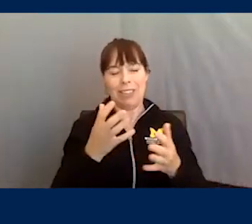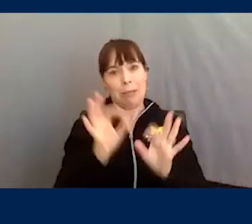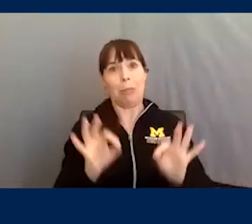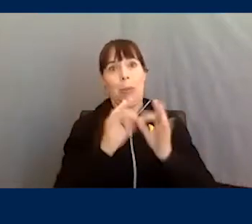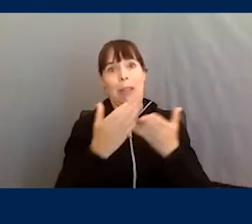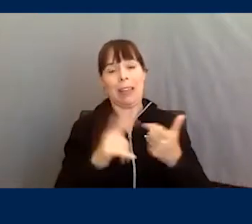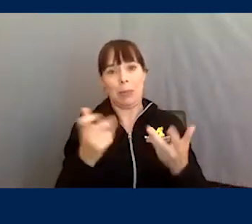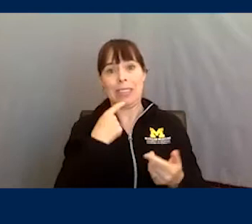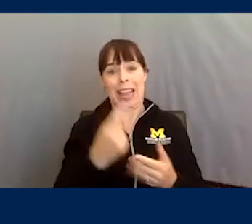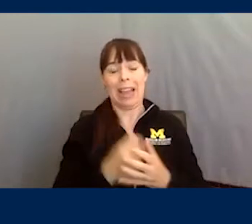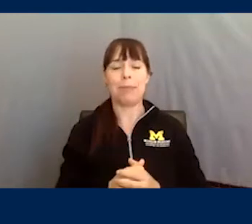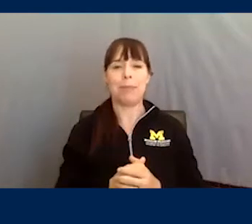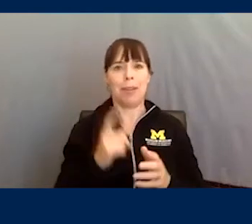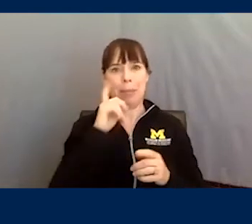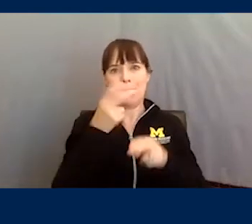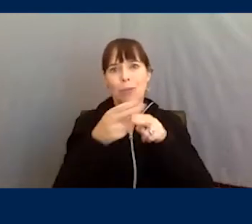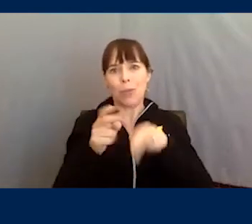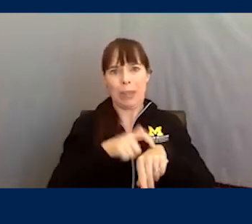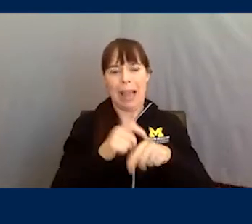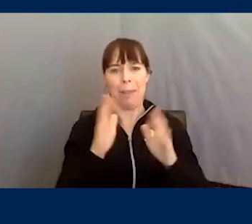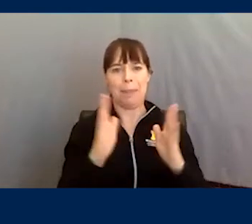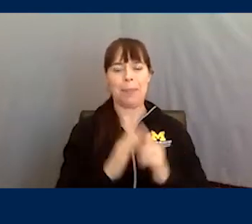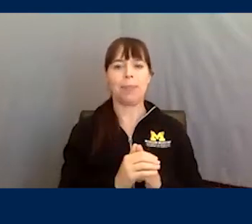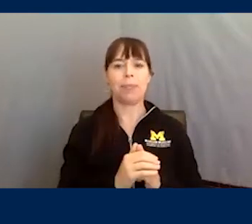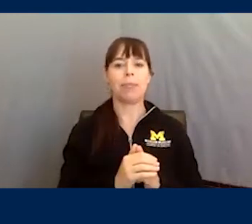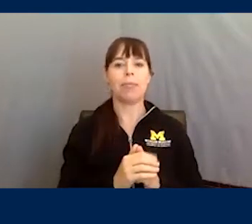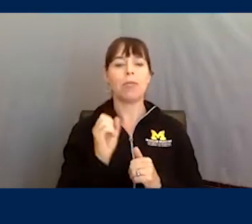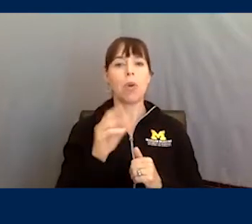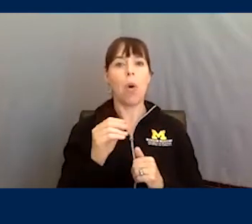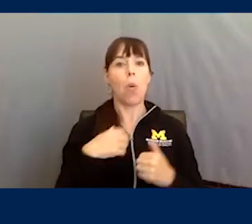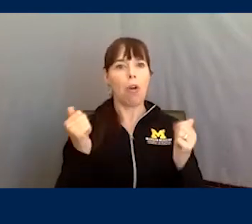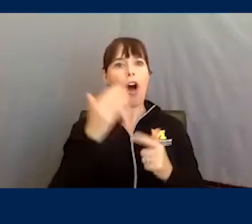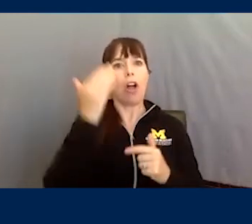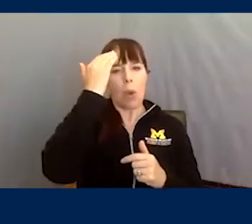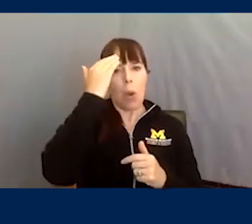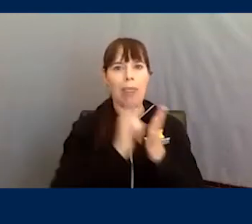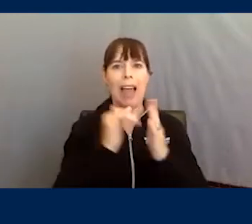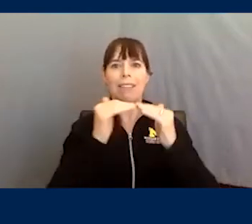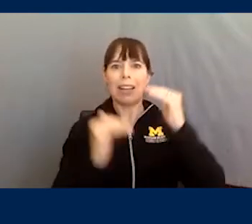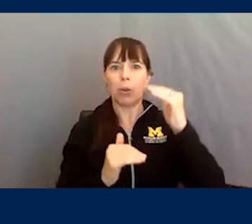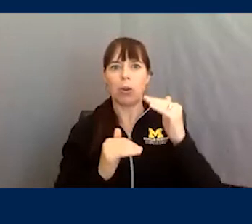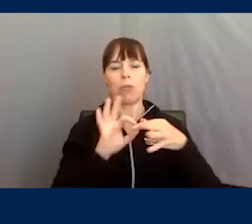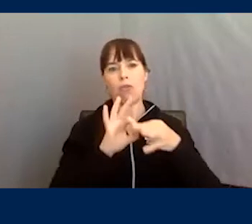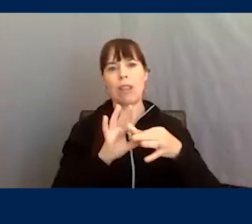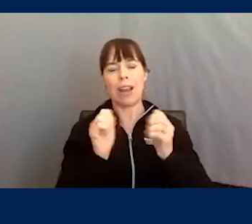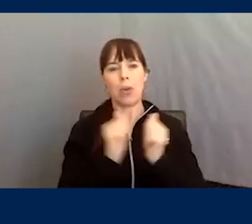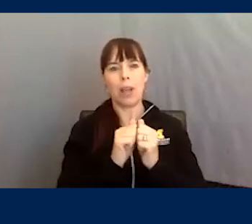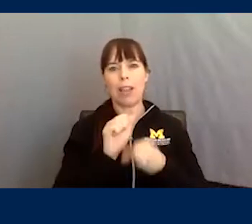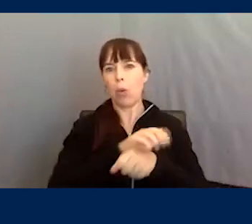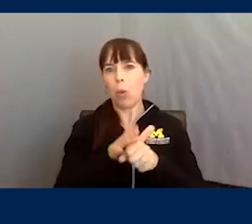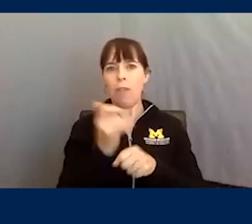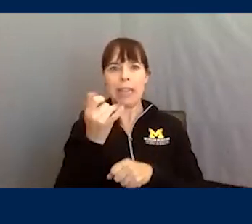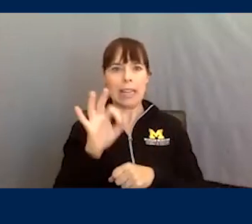say again in this short period of time. So we all know that inequities related to